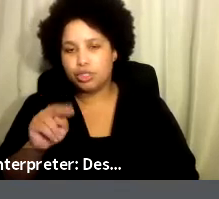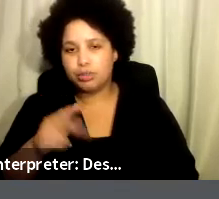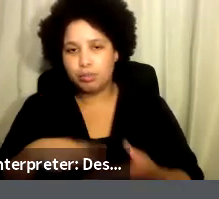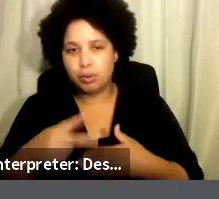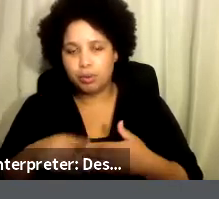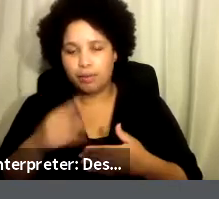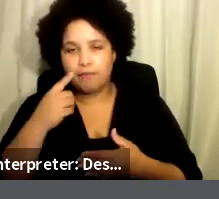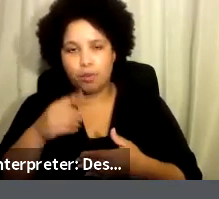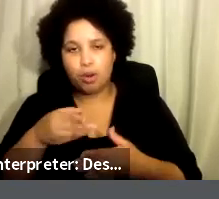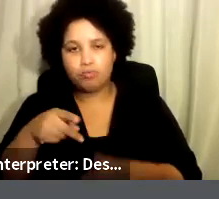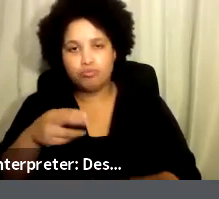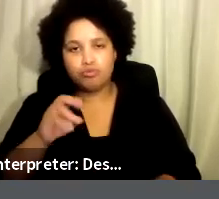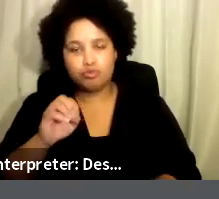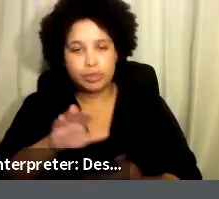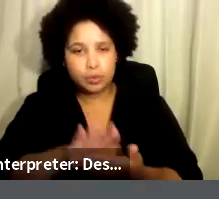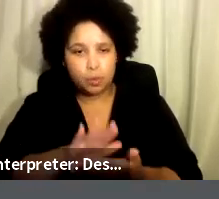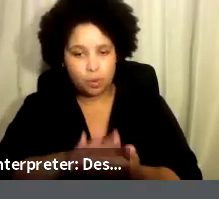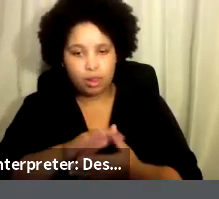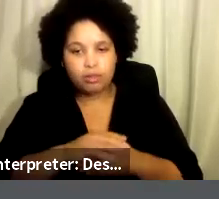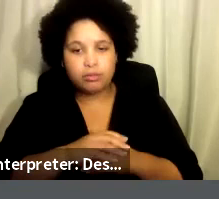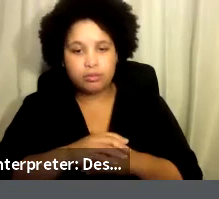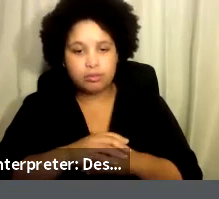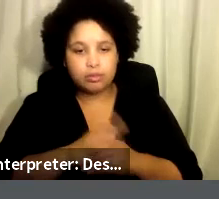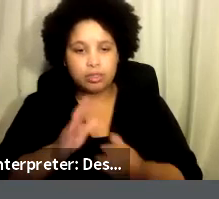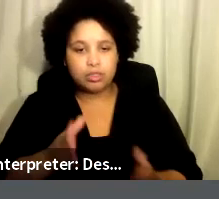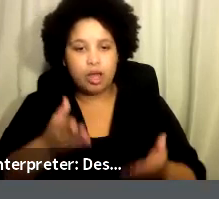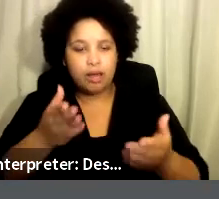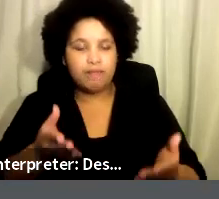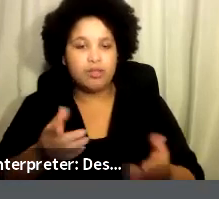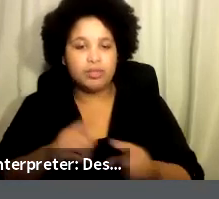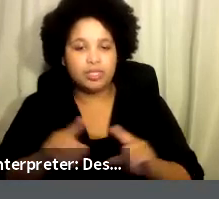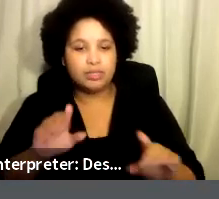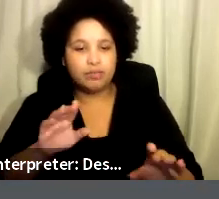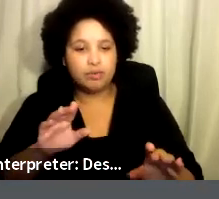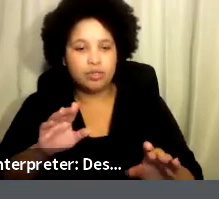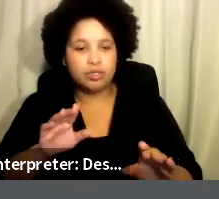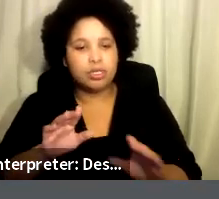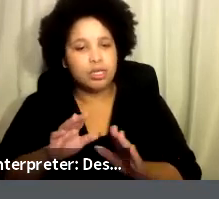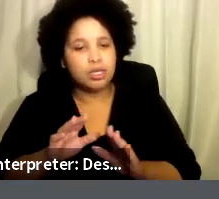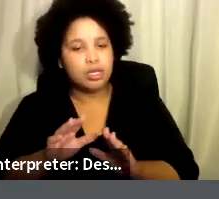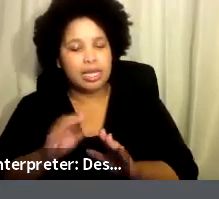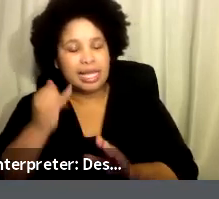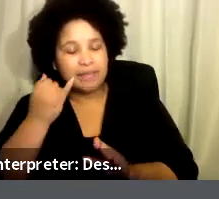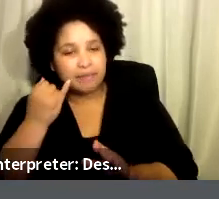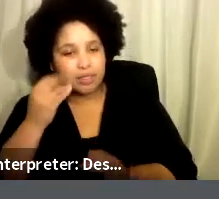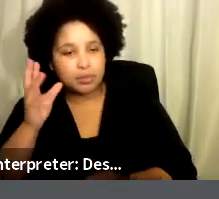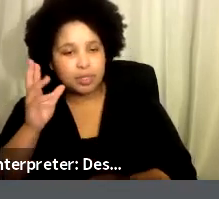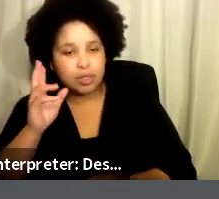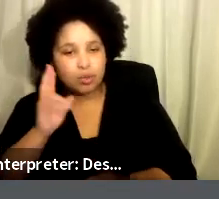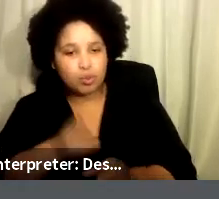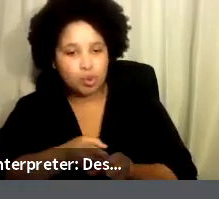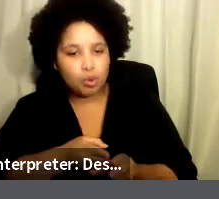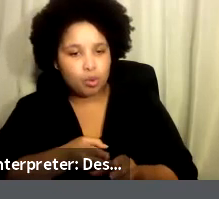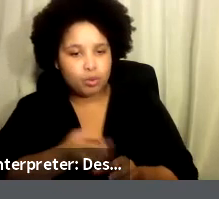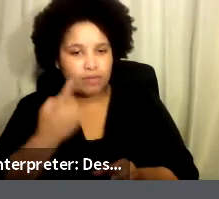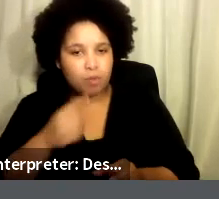know that, which is offered at Las Palmas, which is different from, in this case, if they were to be enrolling for